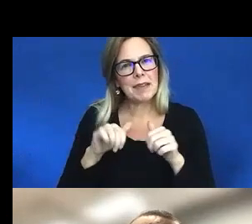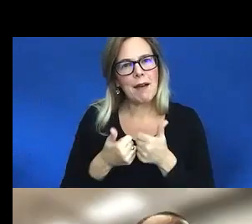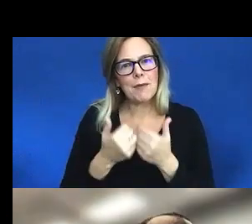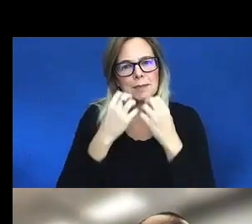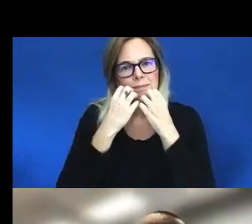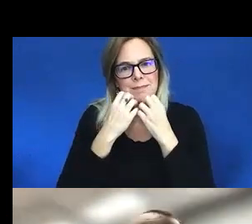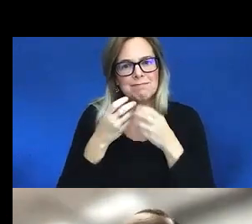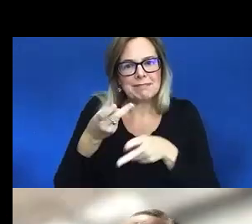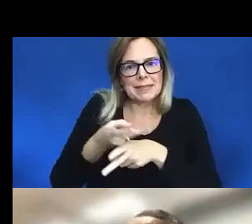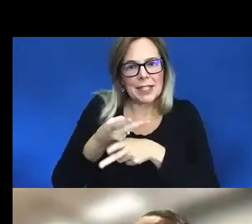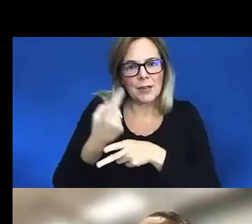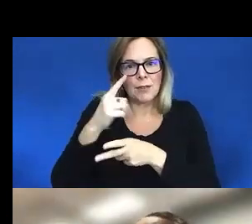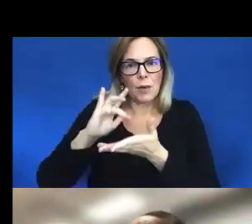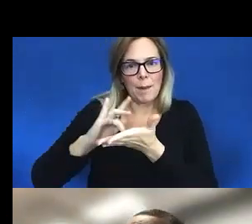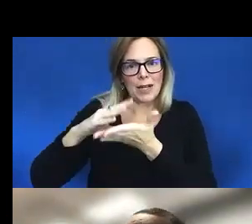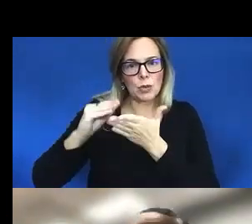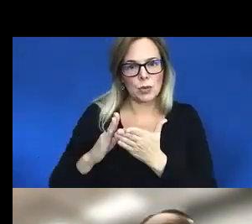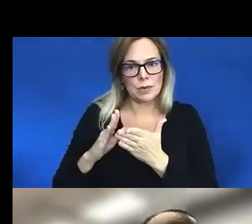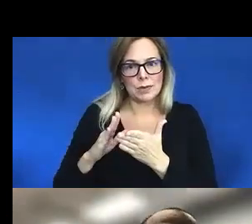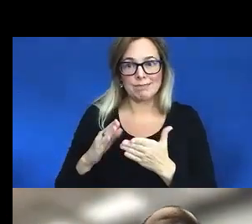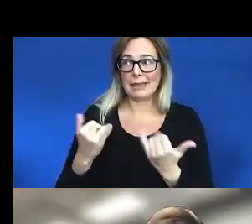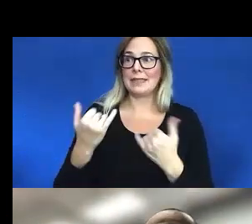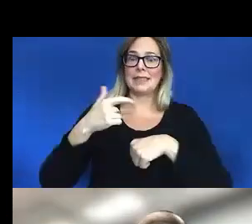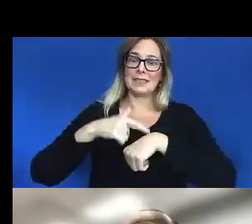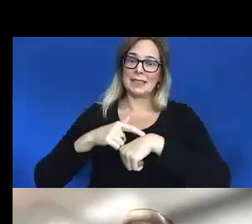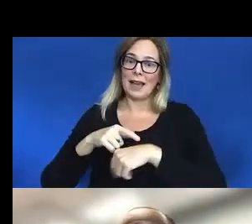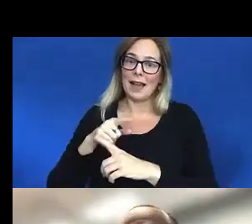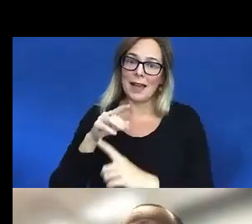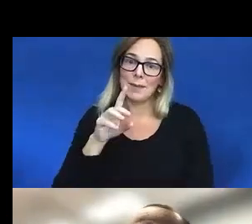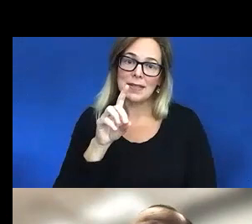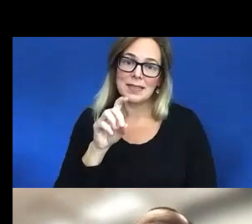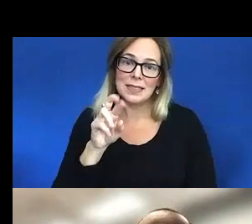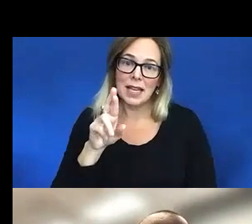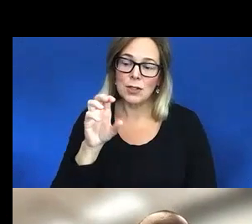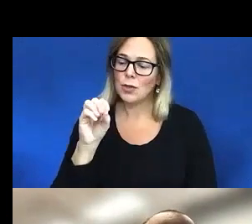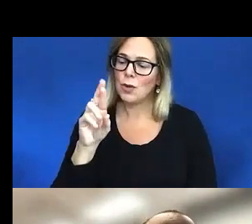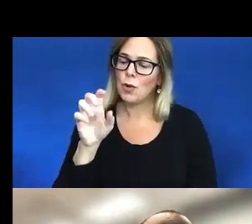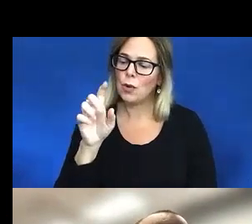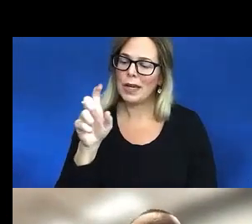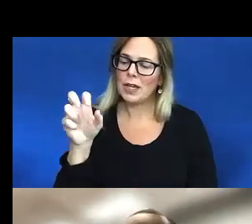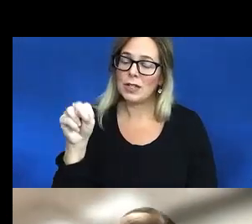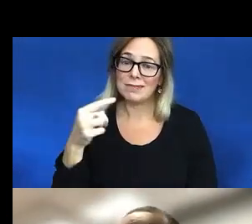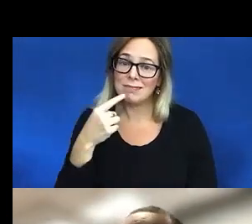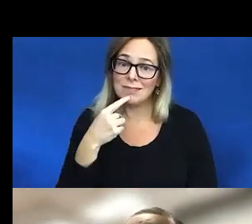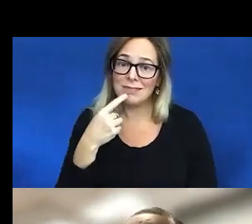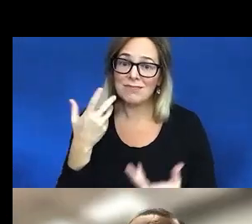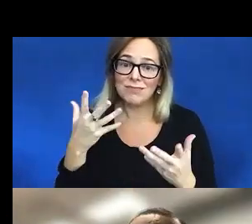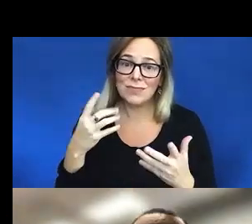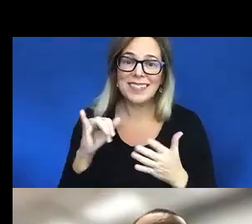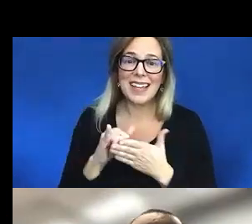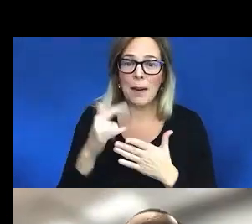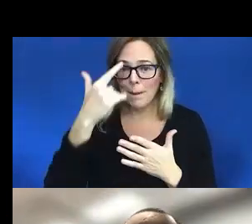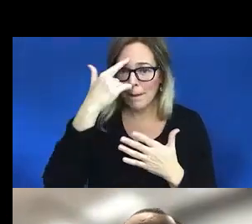this time where, as Dr. Reardon so eloquently stated, more than ever, mental health support and wellness